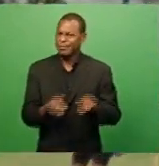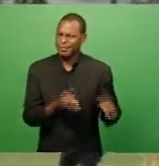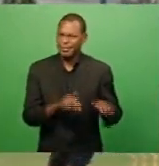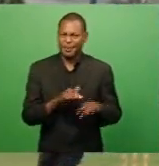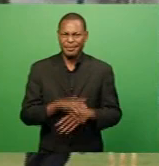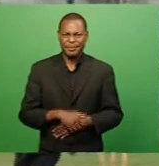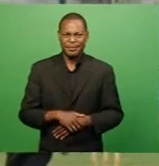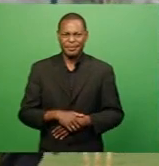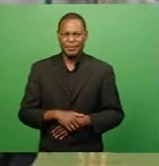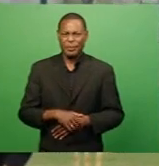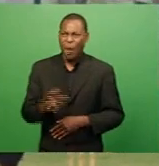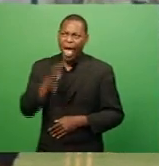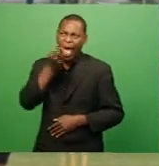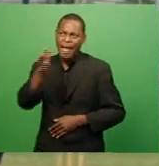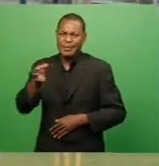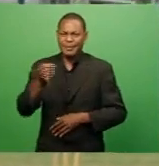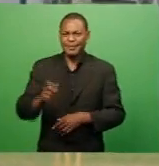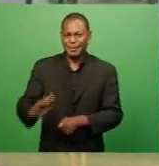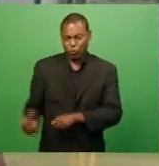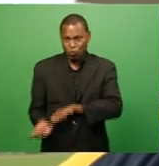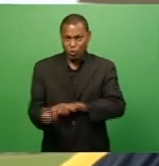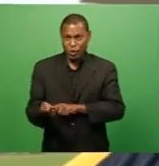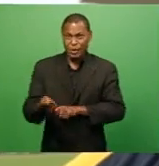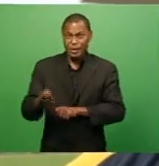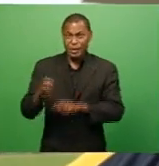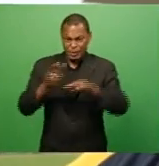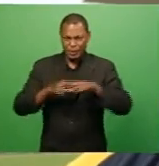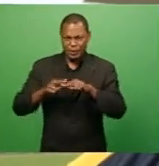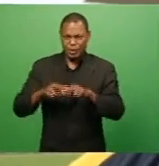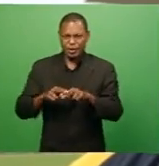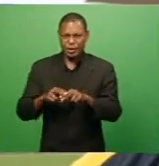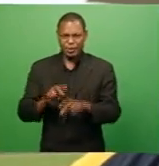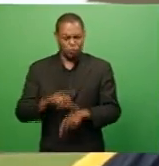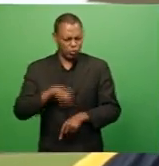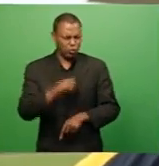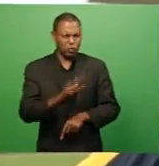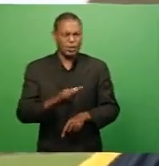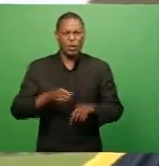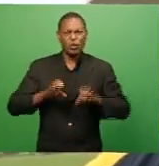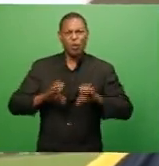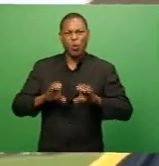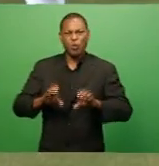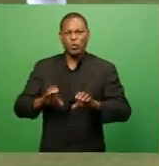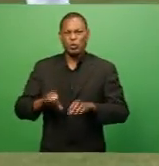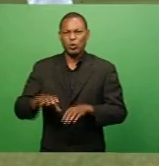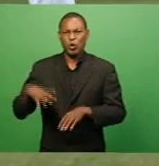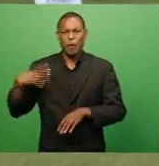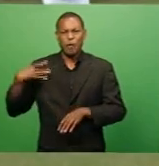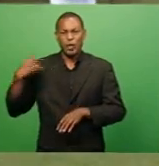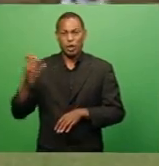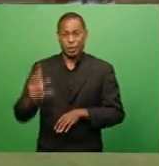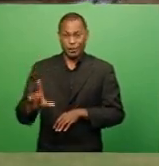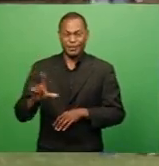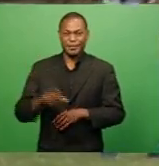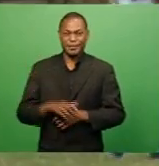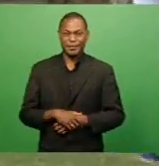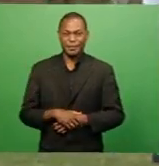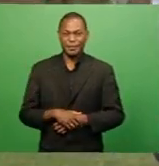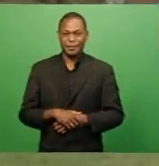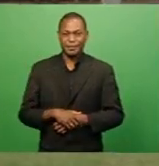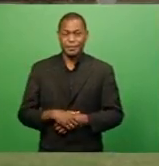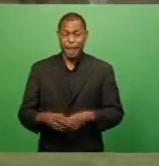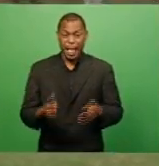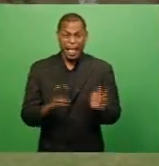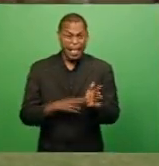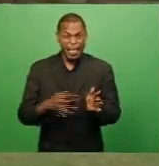if they can send at least coach and official to Namuka. Namuka is currently in